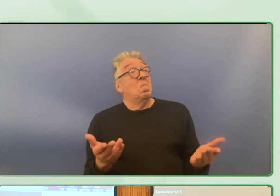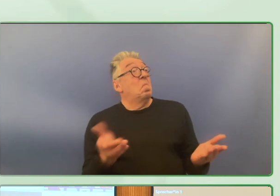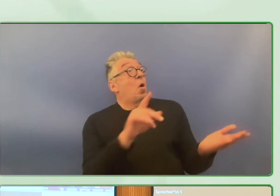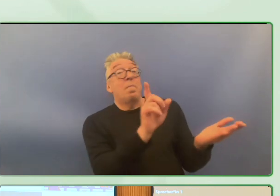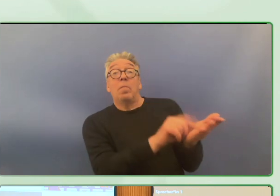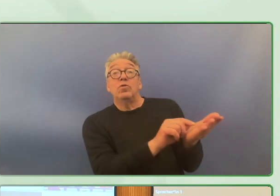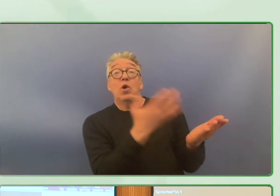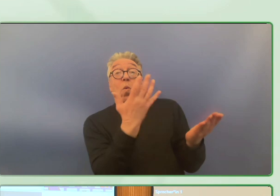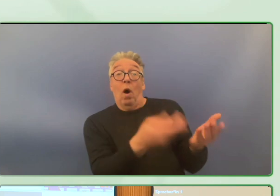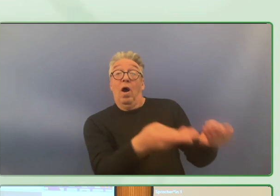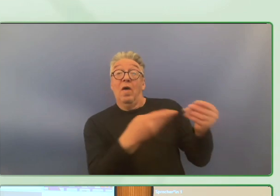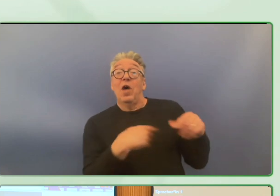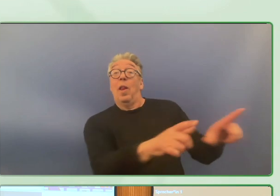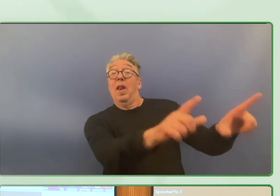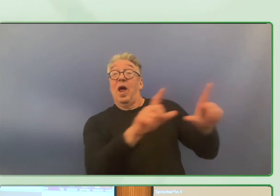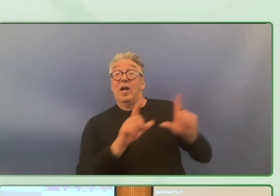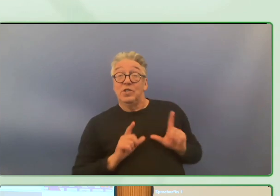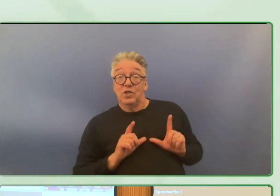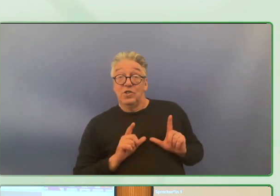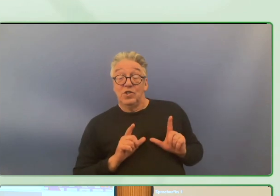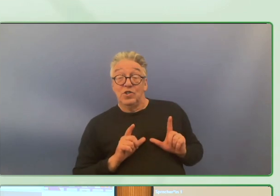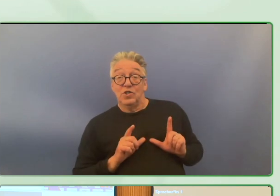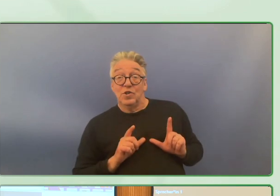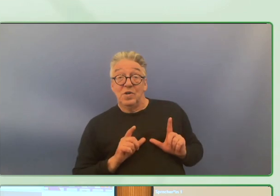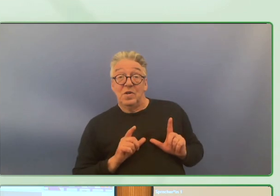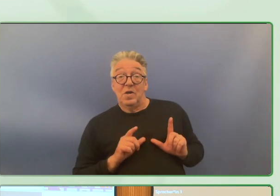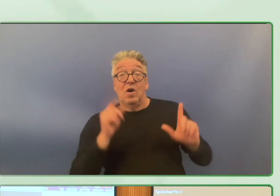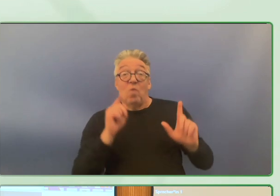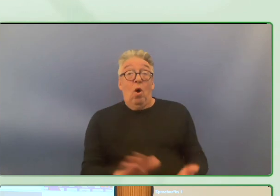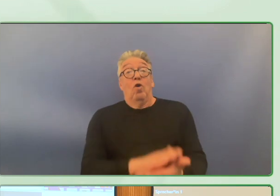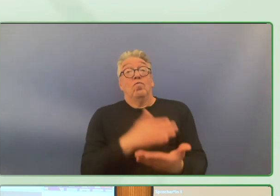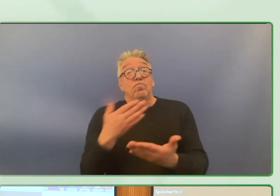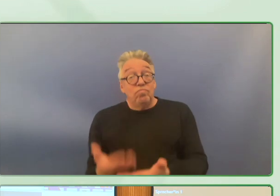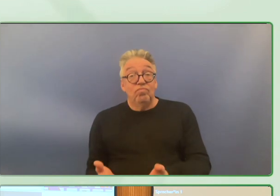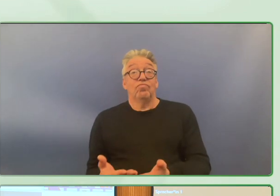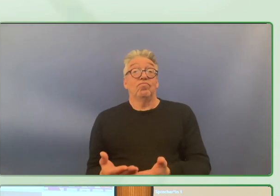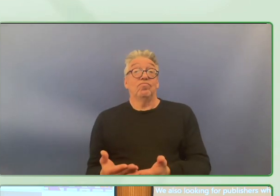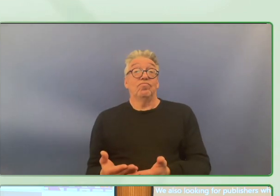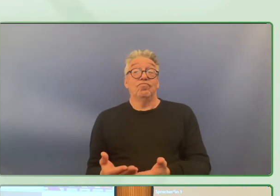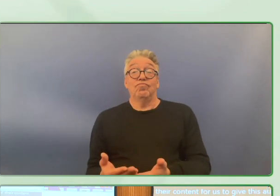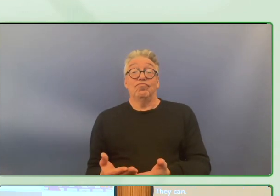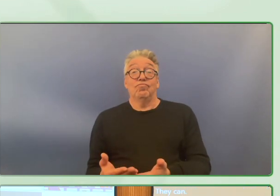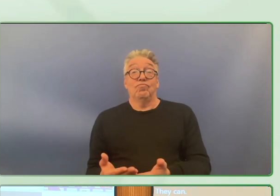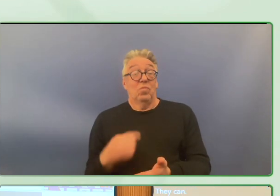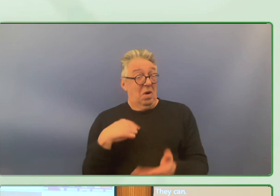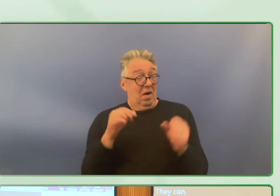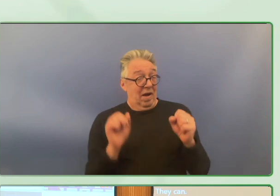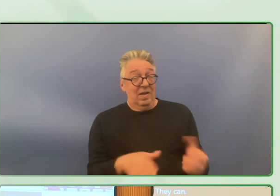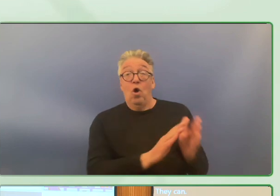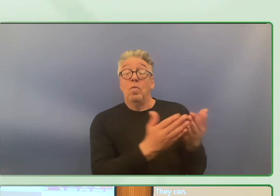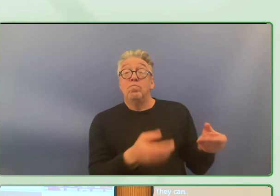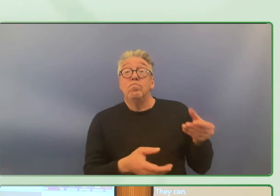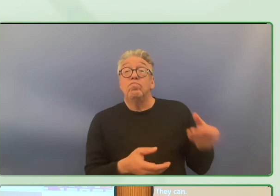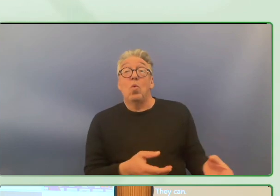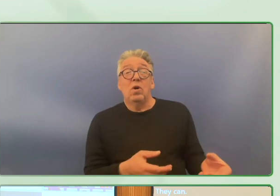give this audience a variety of resources. We can translate a book about dinosaurs.